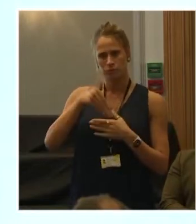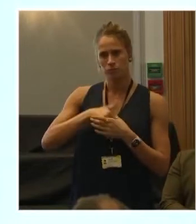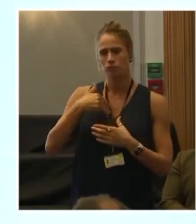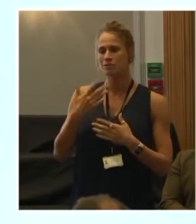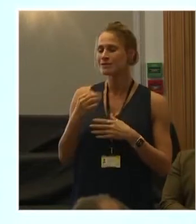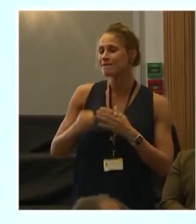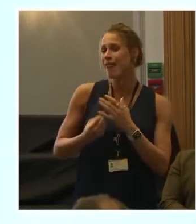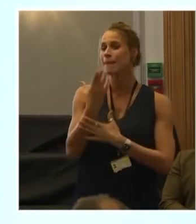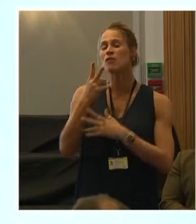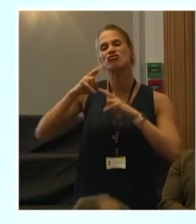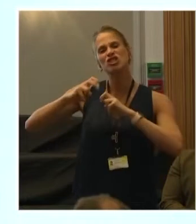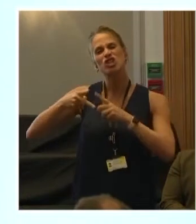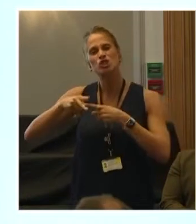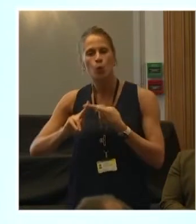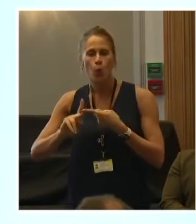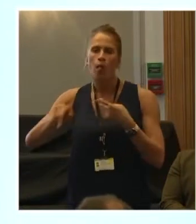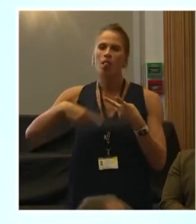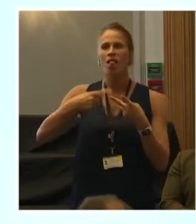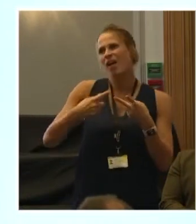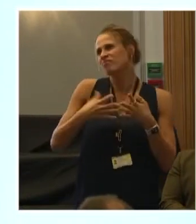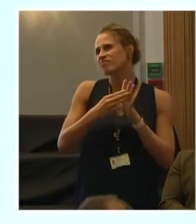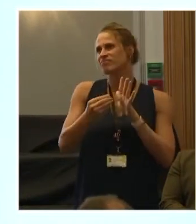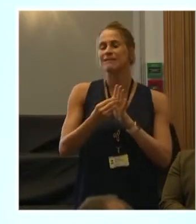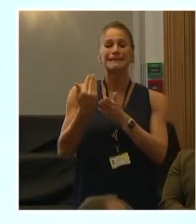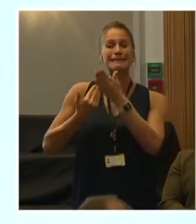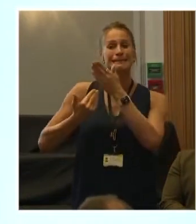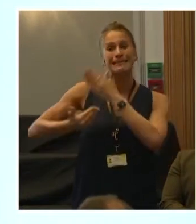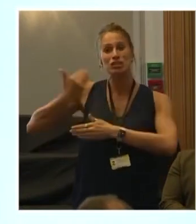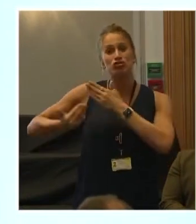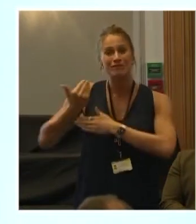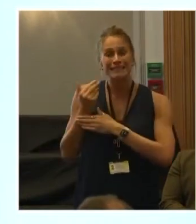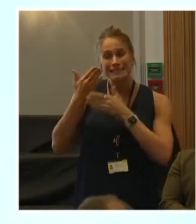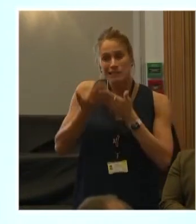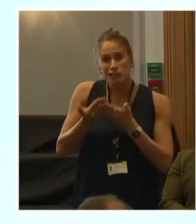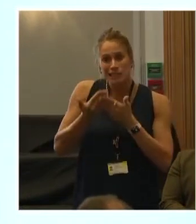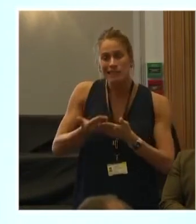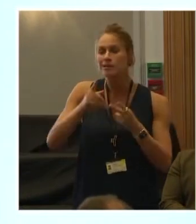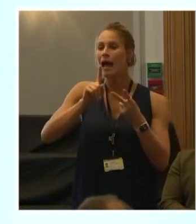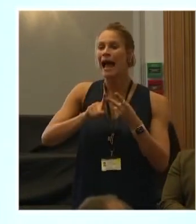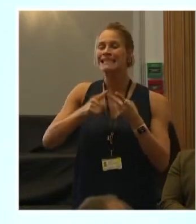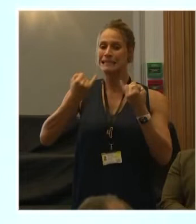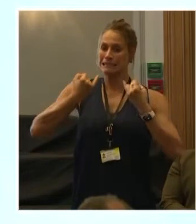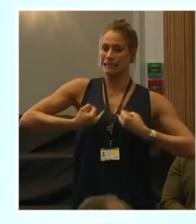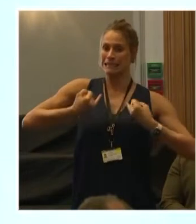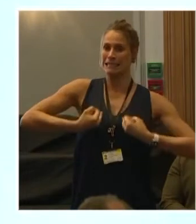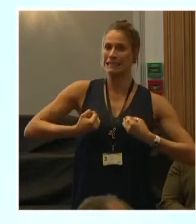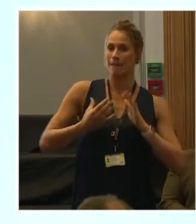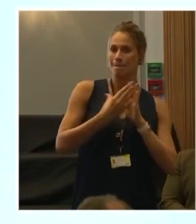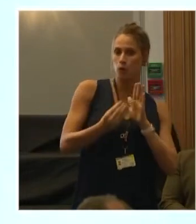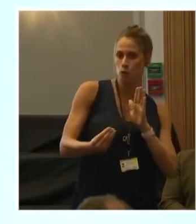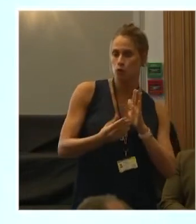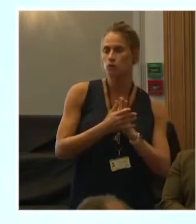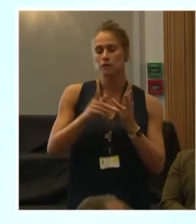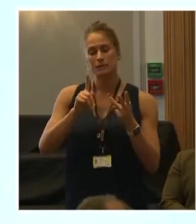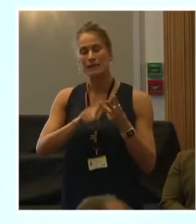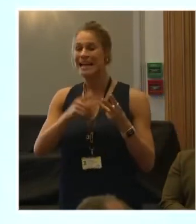data sets, things like natural history studies, and development of disease models. Technology development, including